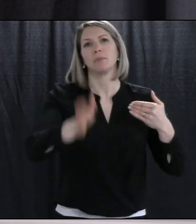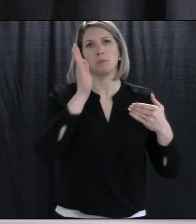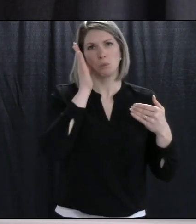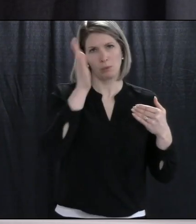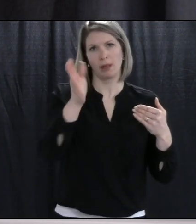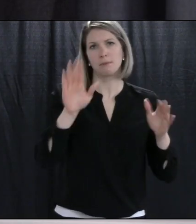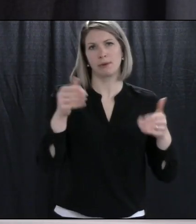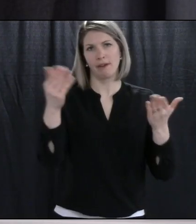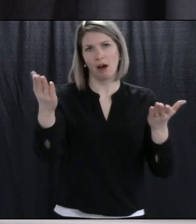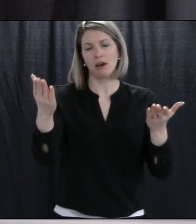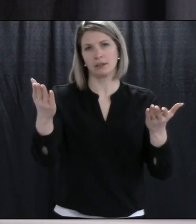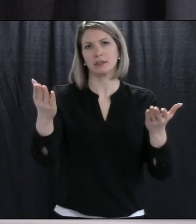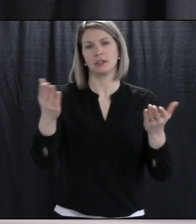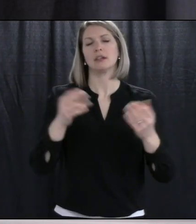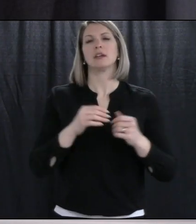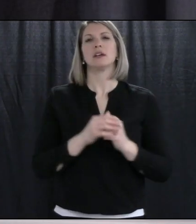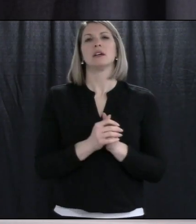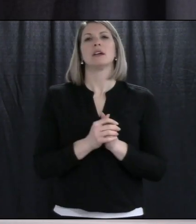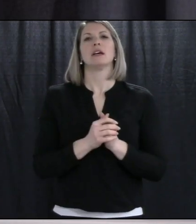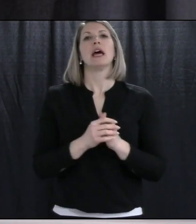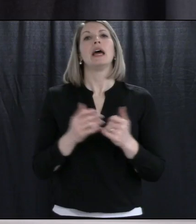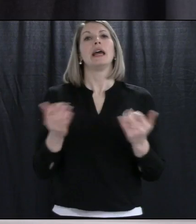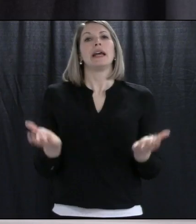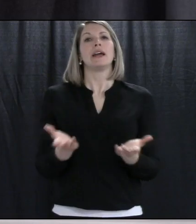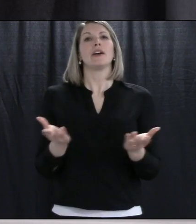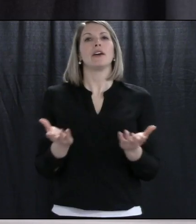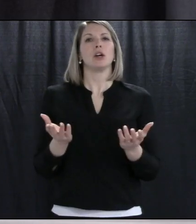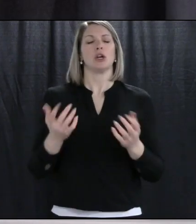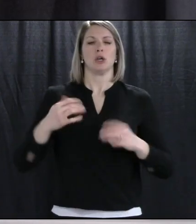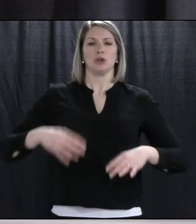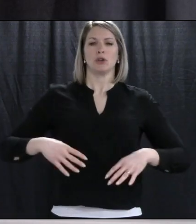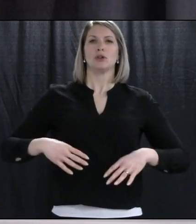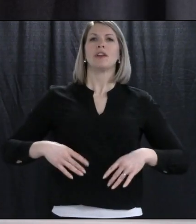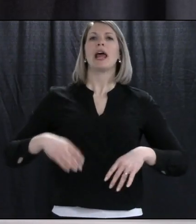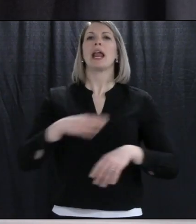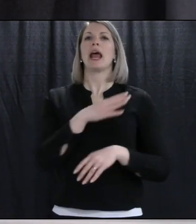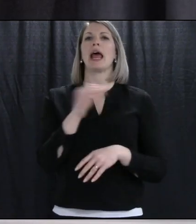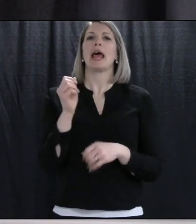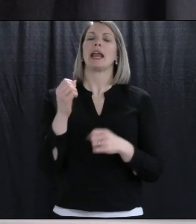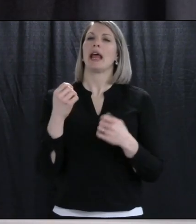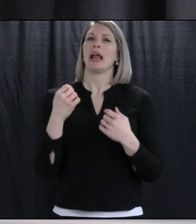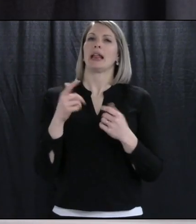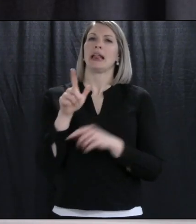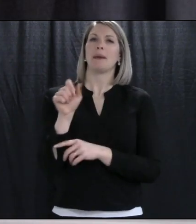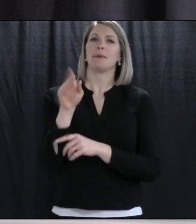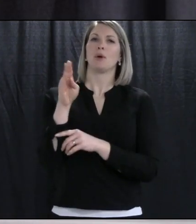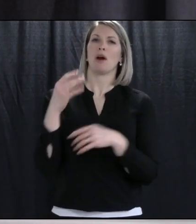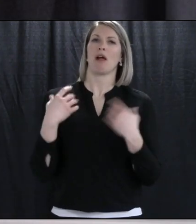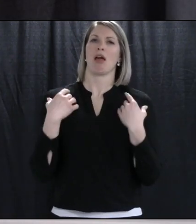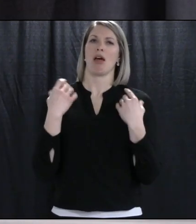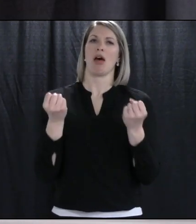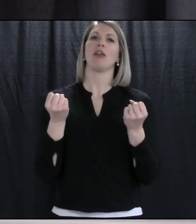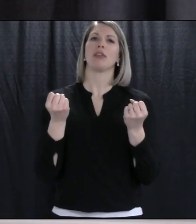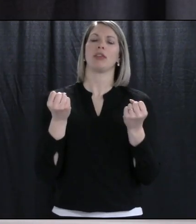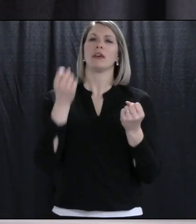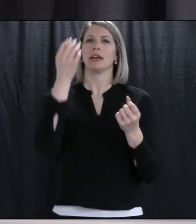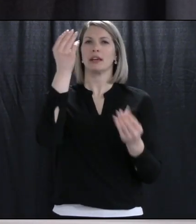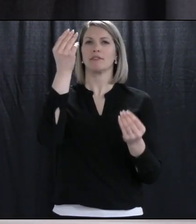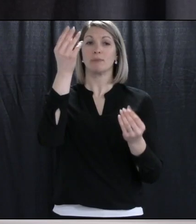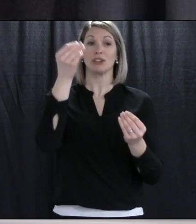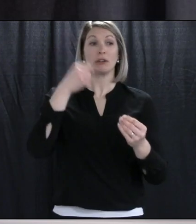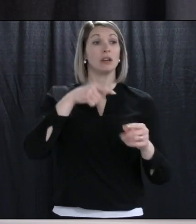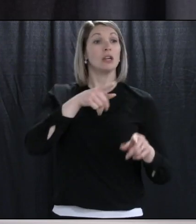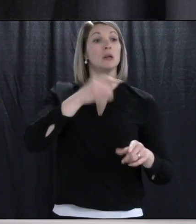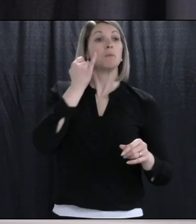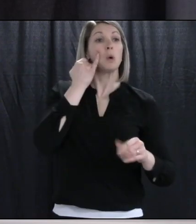the Newfoundland and Labrador Centre for Health Information, are happy to provide a free platform for those physicians who don't have one, and